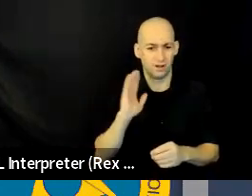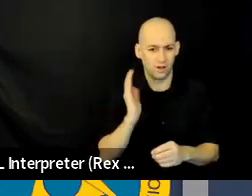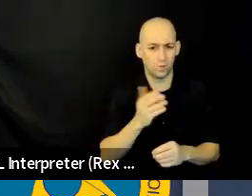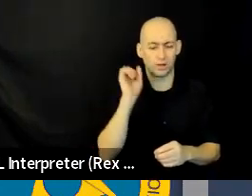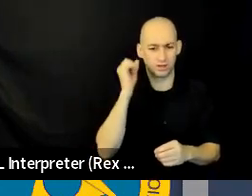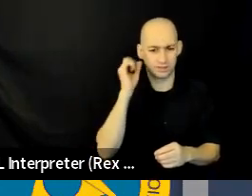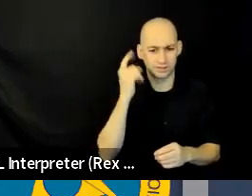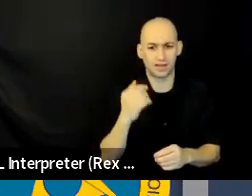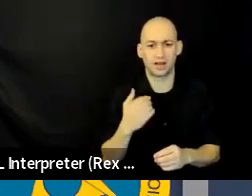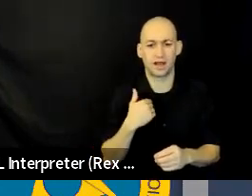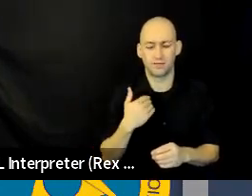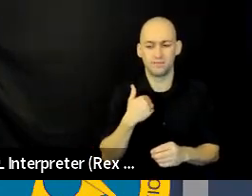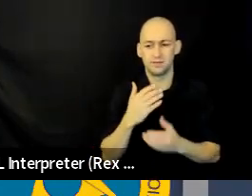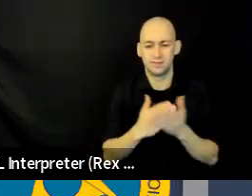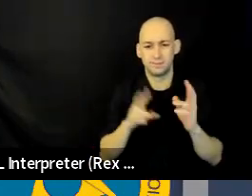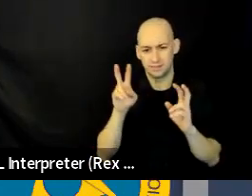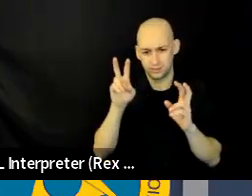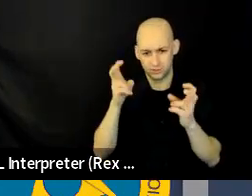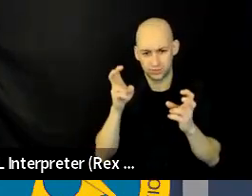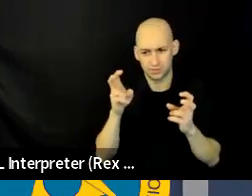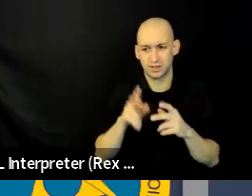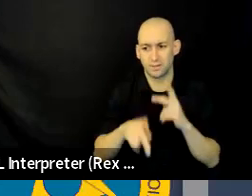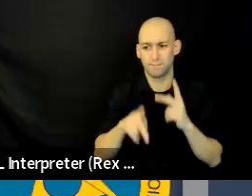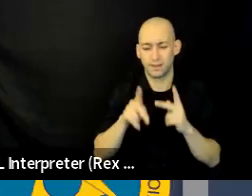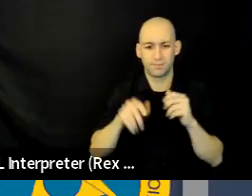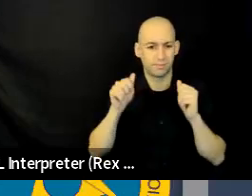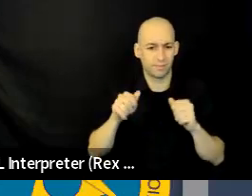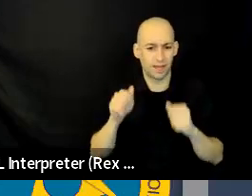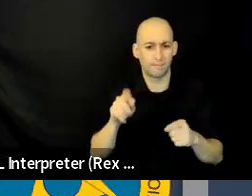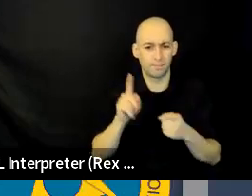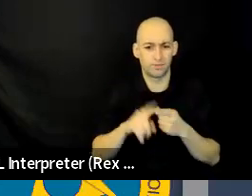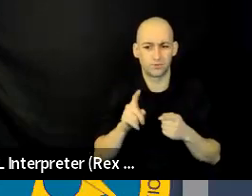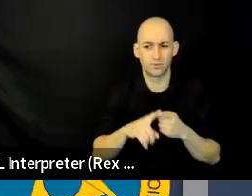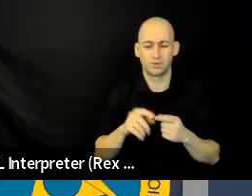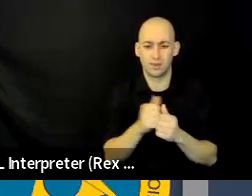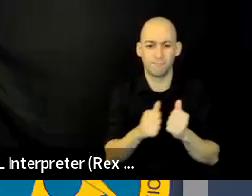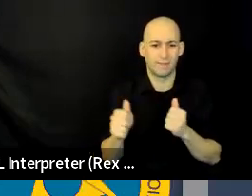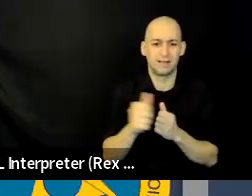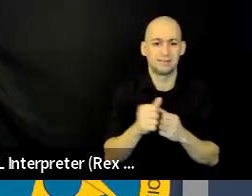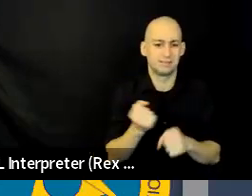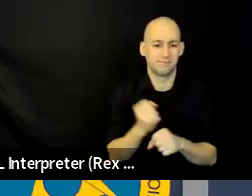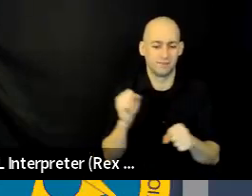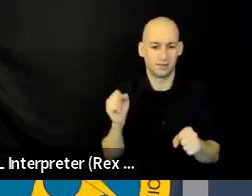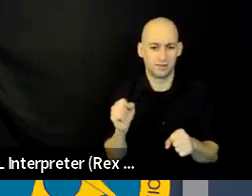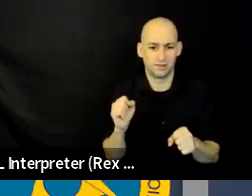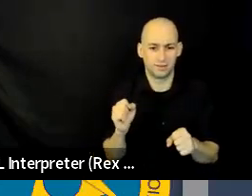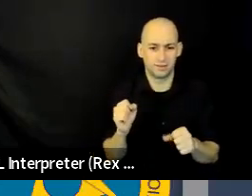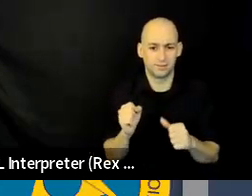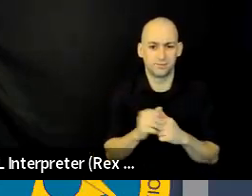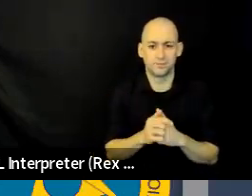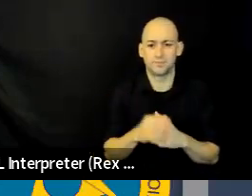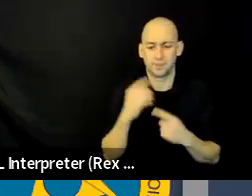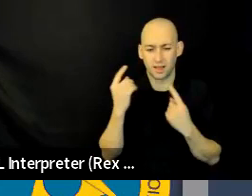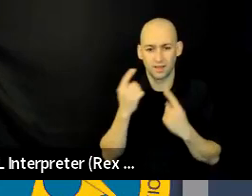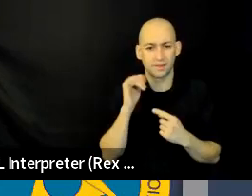are some, issues with, people being able to pass safely those trucks. And so I think those are